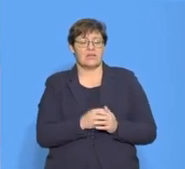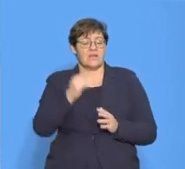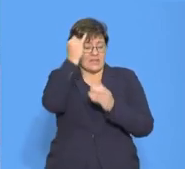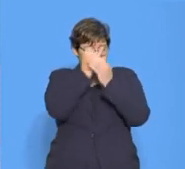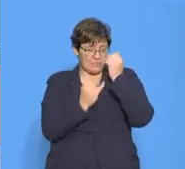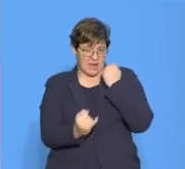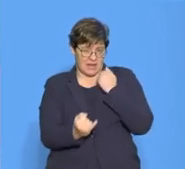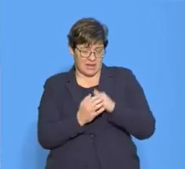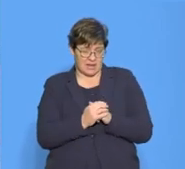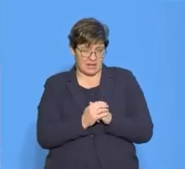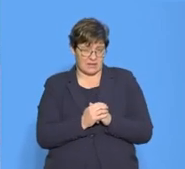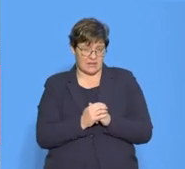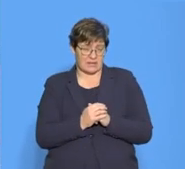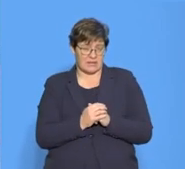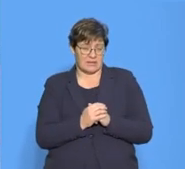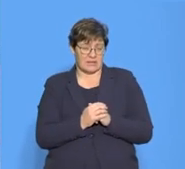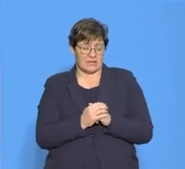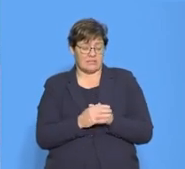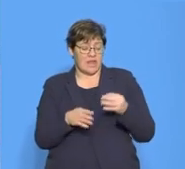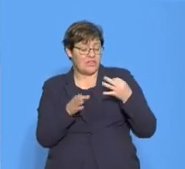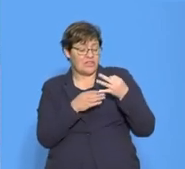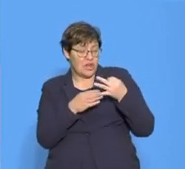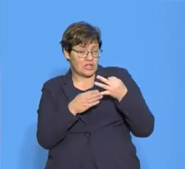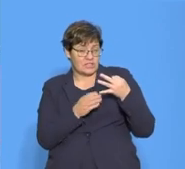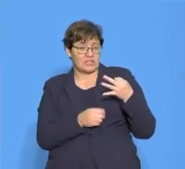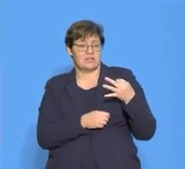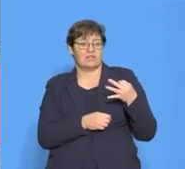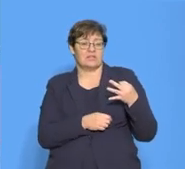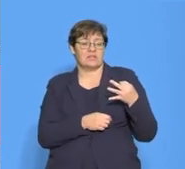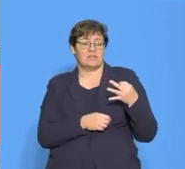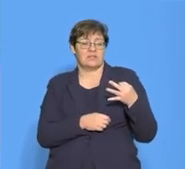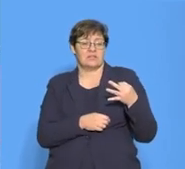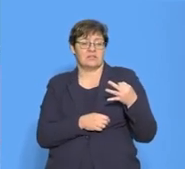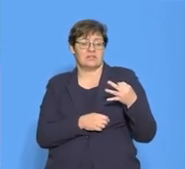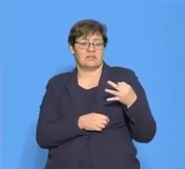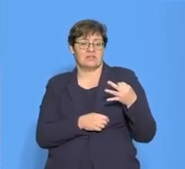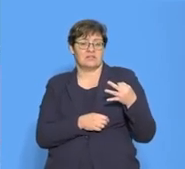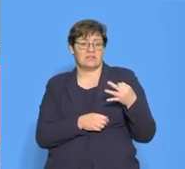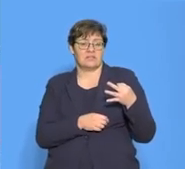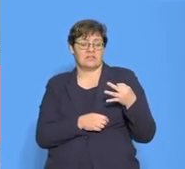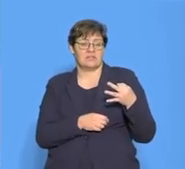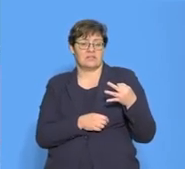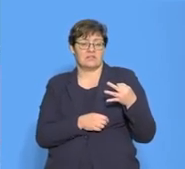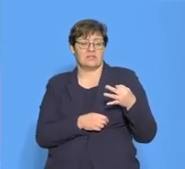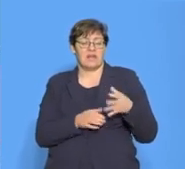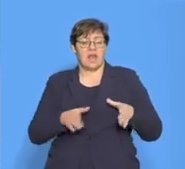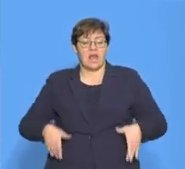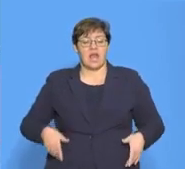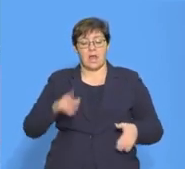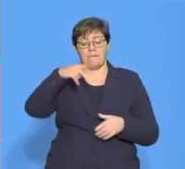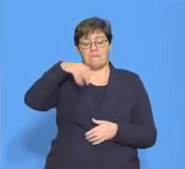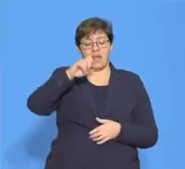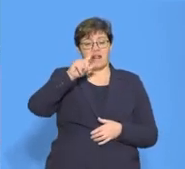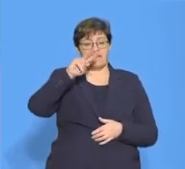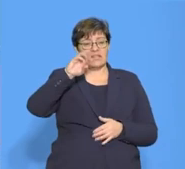is the spine, the shape of the spine. The third characteristic we have a look at is the pelvis,